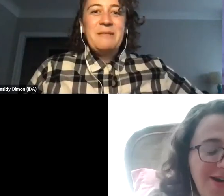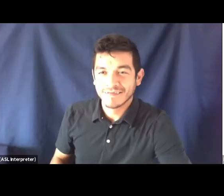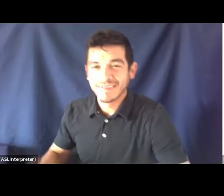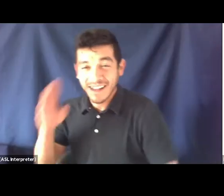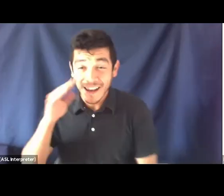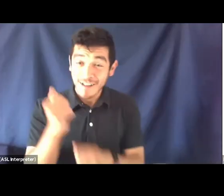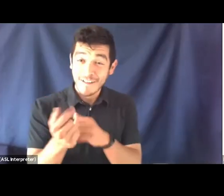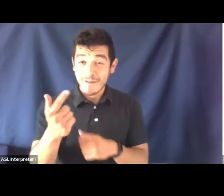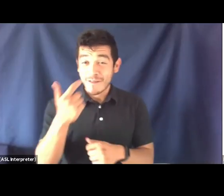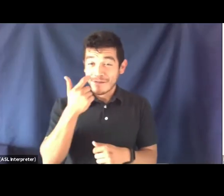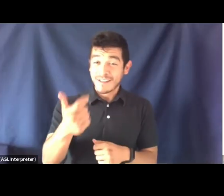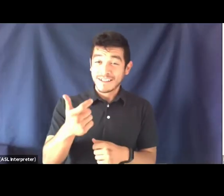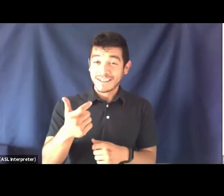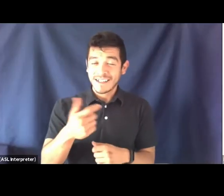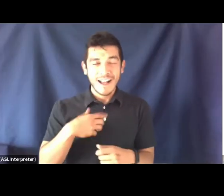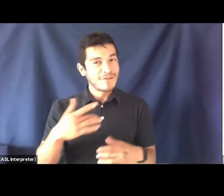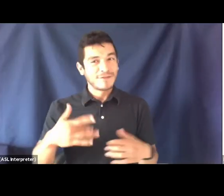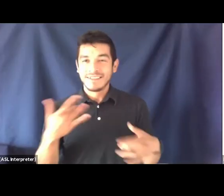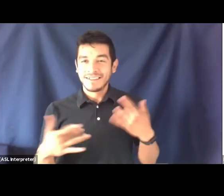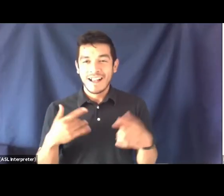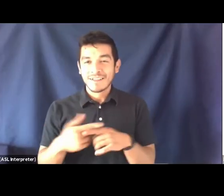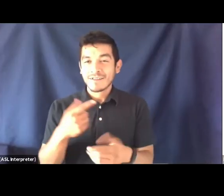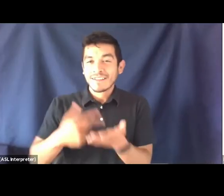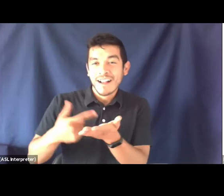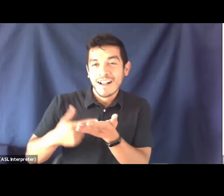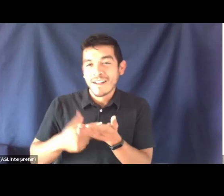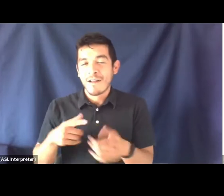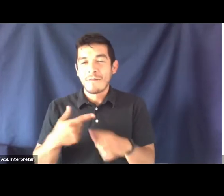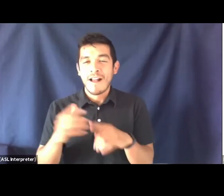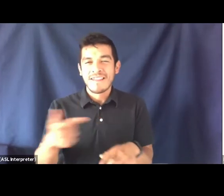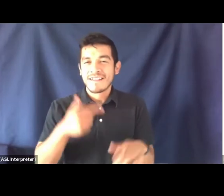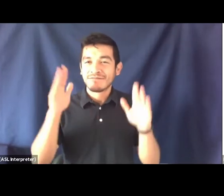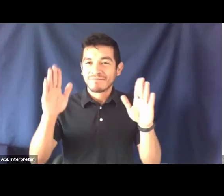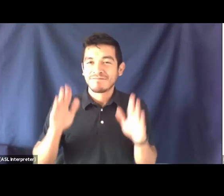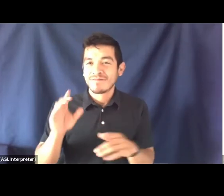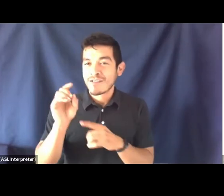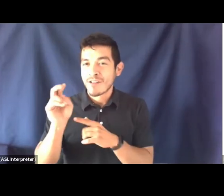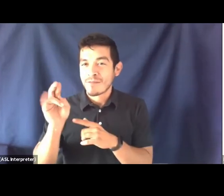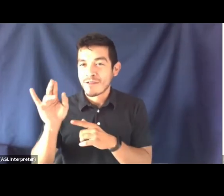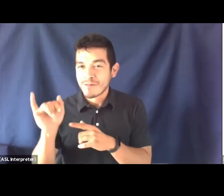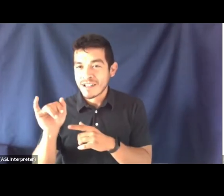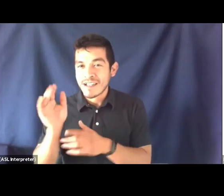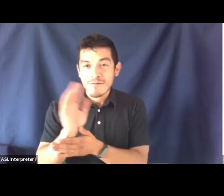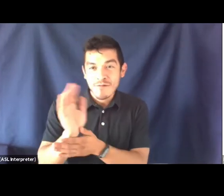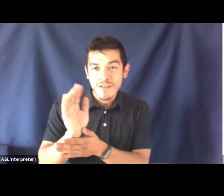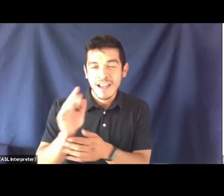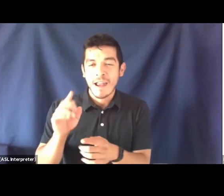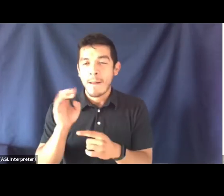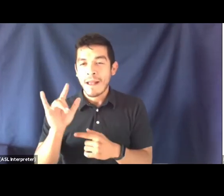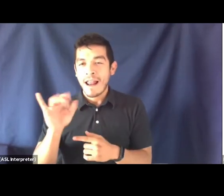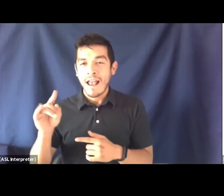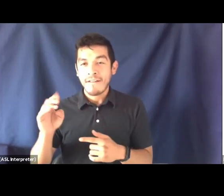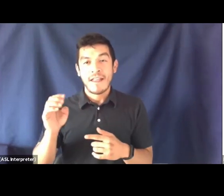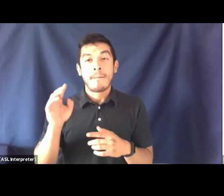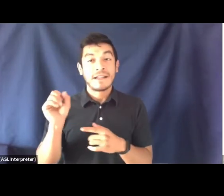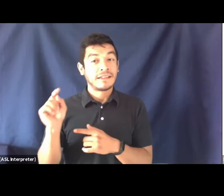watching. I'm so excited to get to talk about this fantastic documentary, Belly of the Beast. I'm Kristen Lopez.